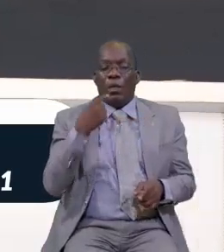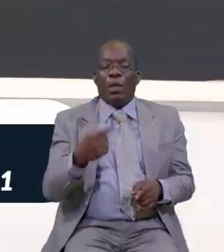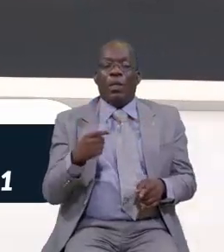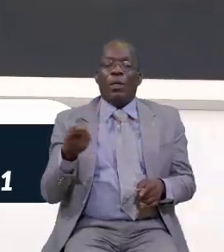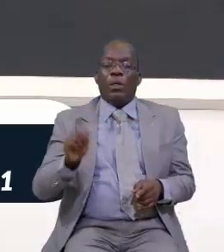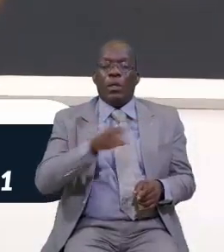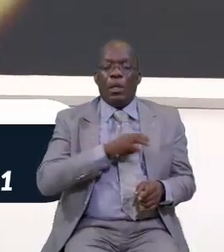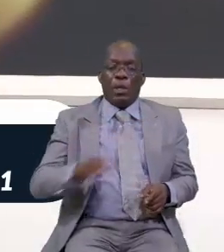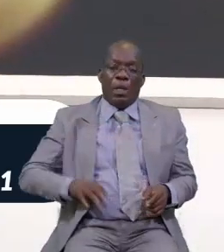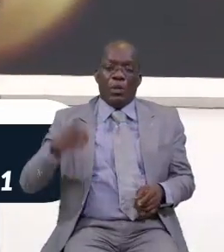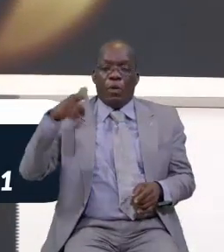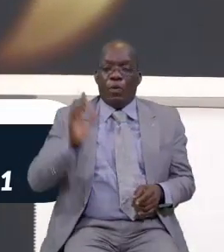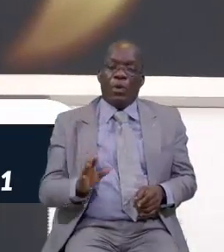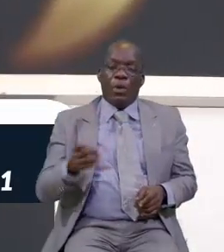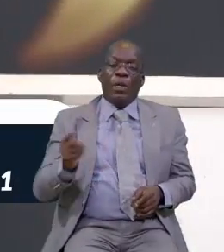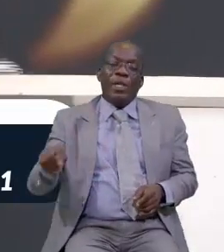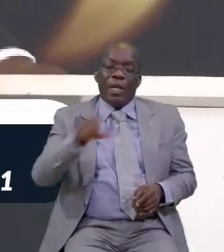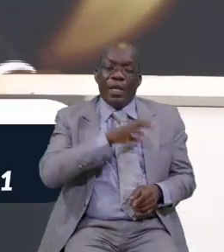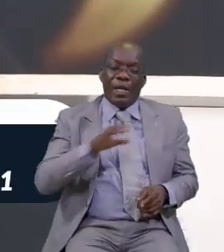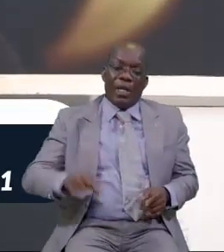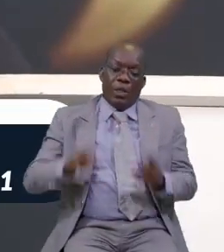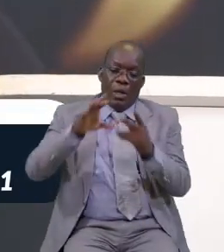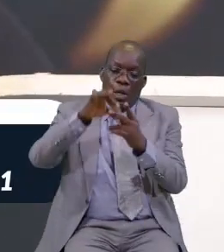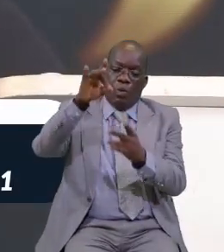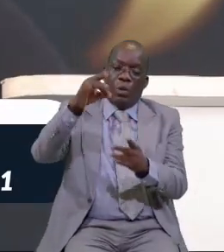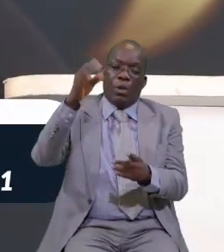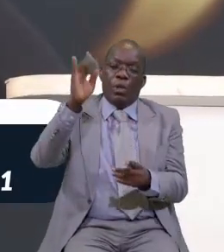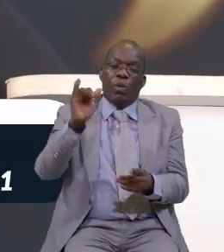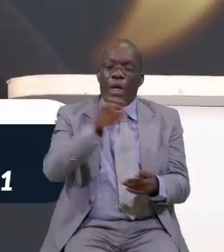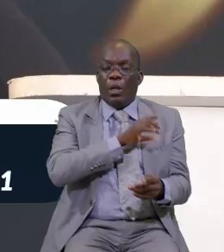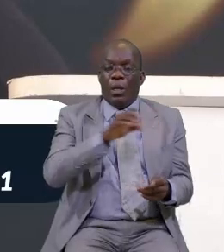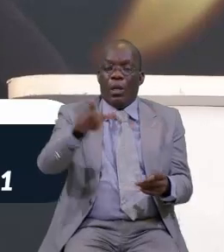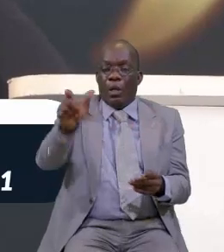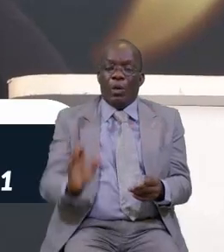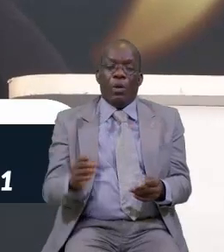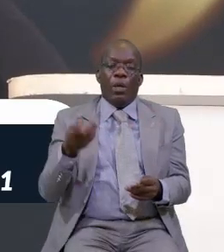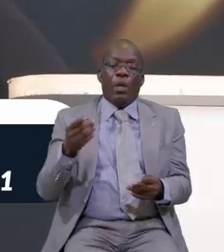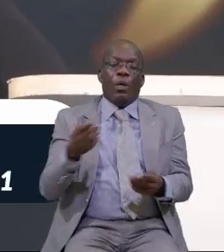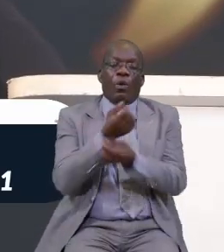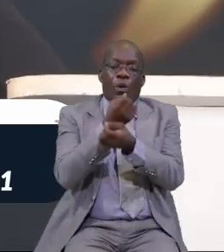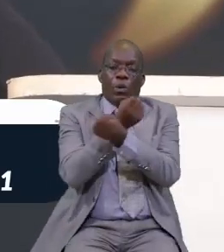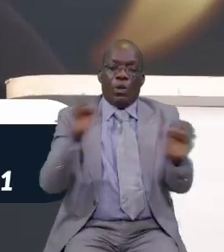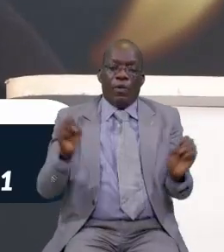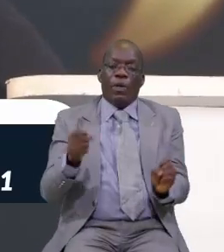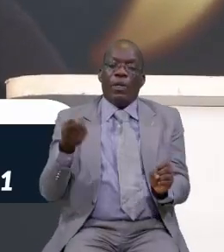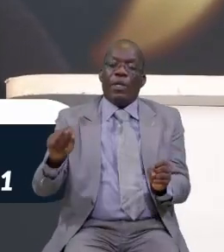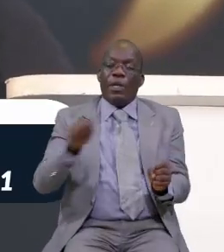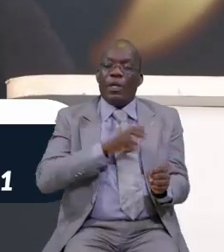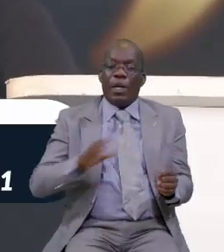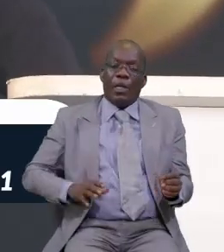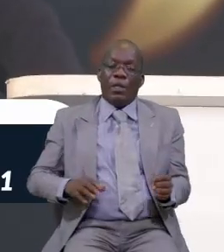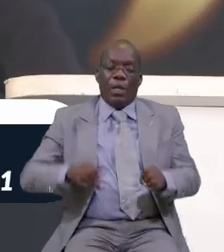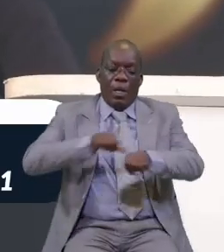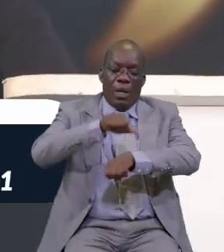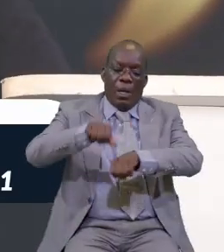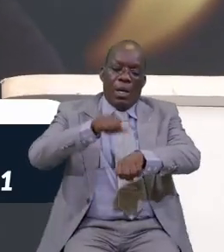appointed by God, Messiah. The Christ anointed by God. And the